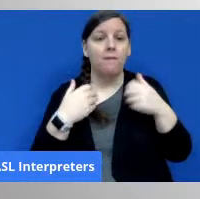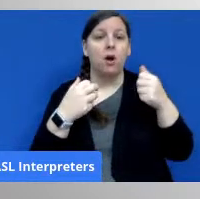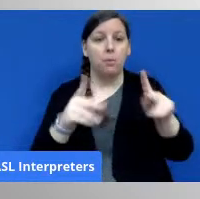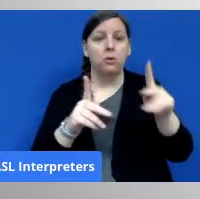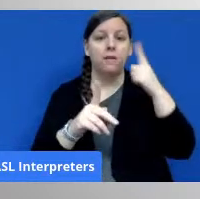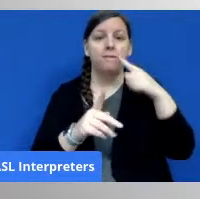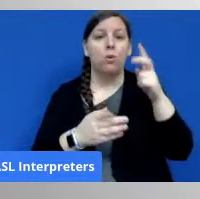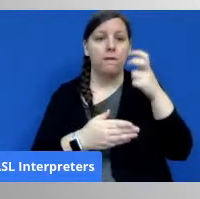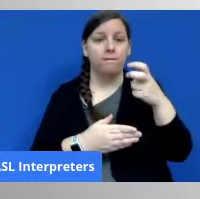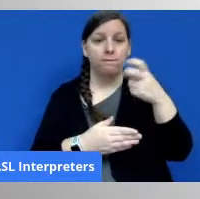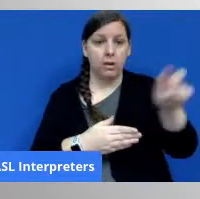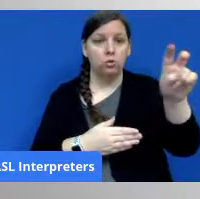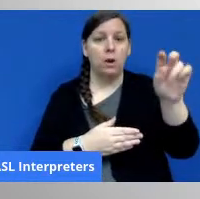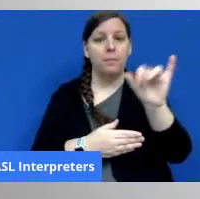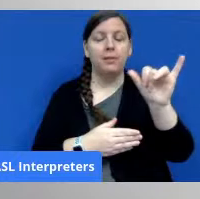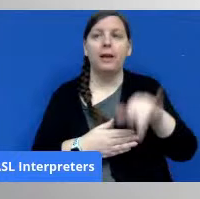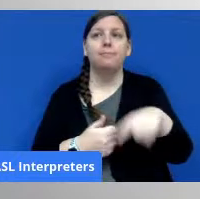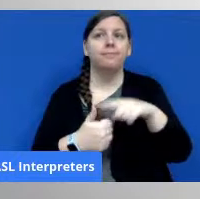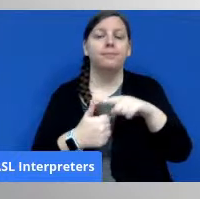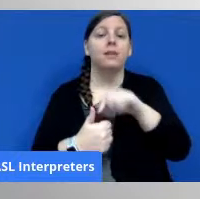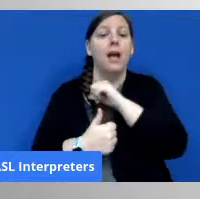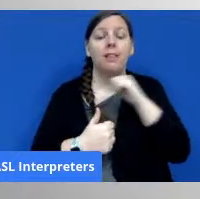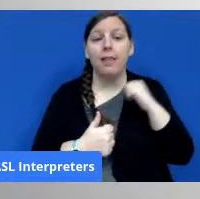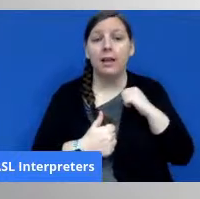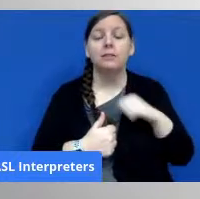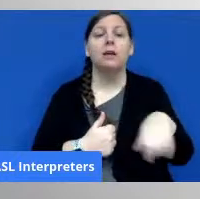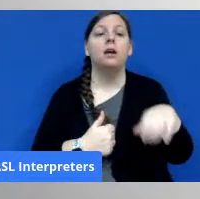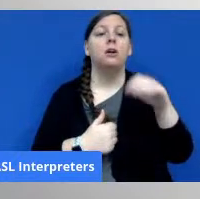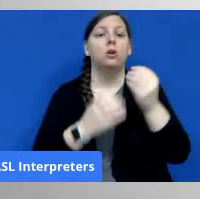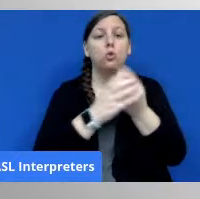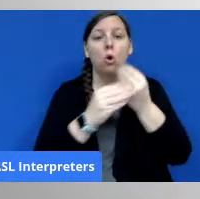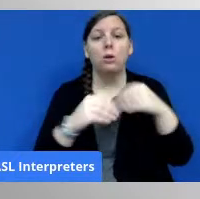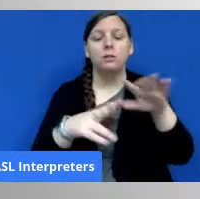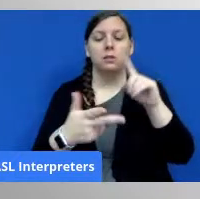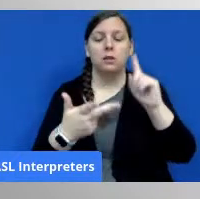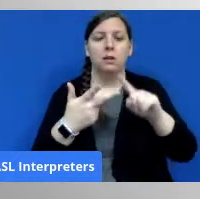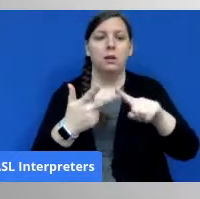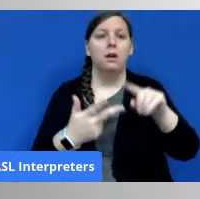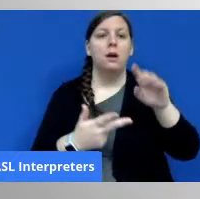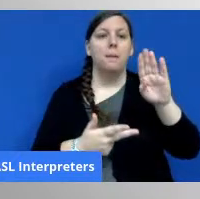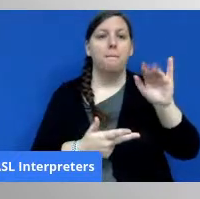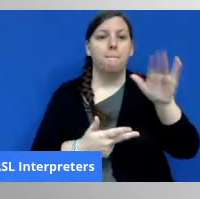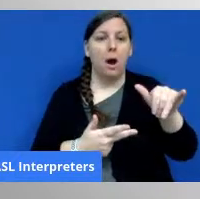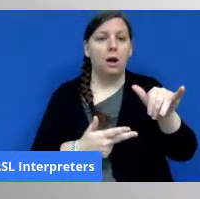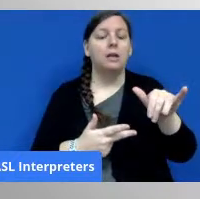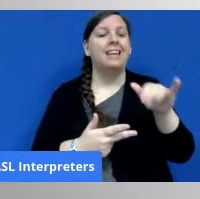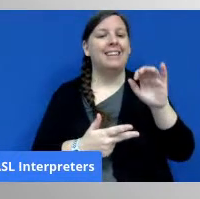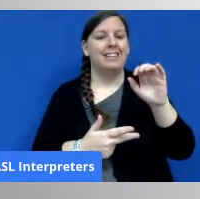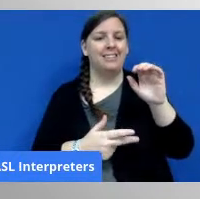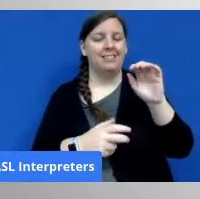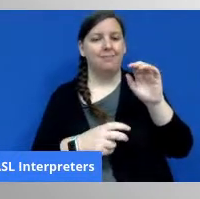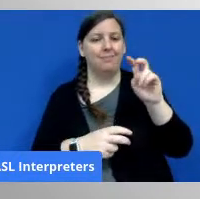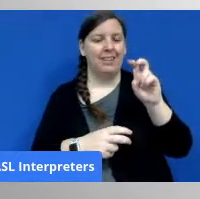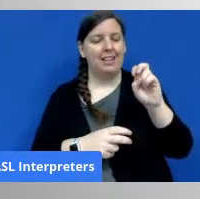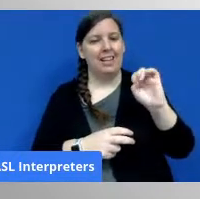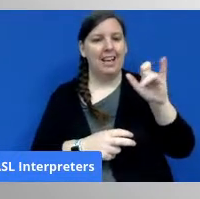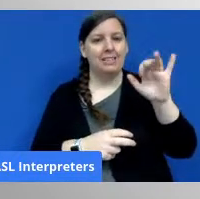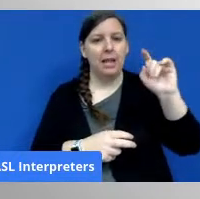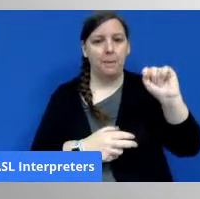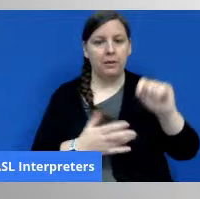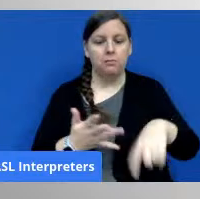trips were the Atlanta Botanical Gardens, the Body Exhibit Show, the Fox Theater, and the CNN